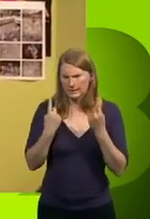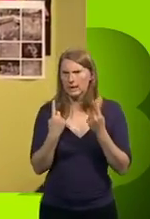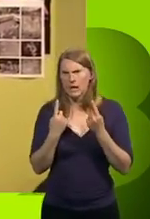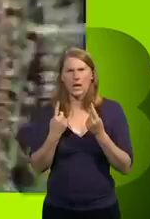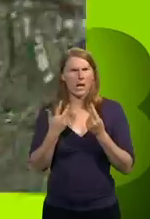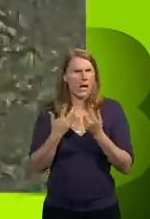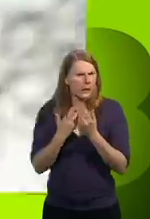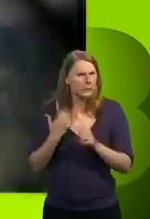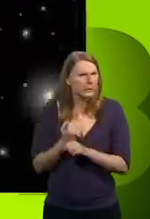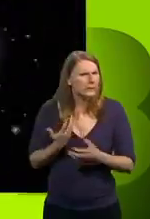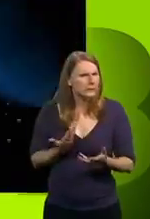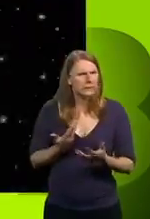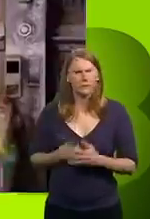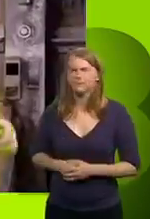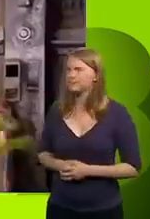bad boys.